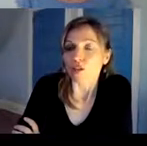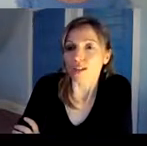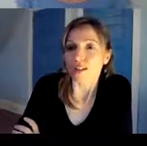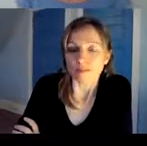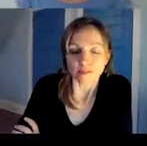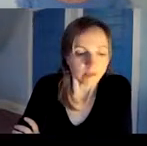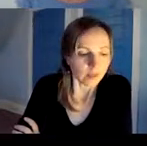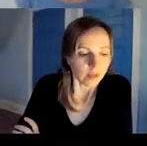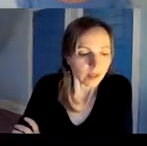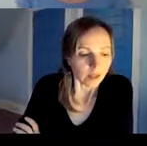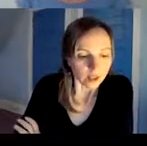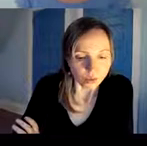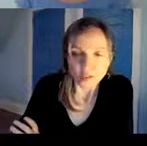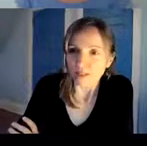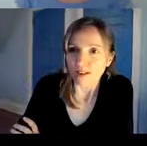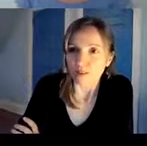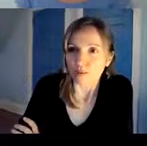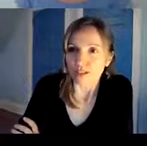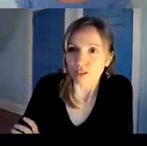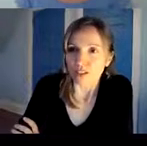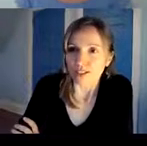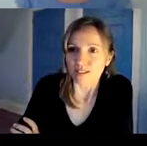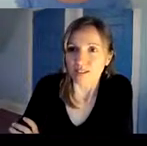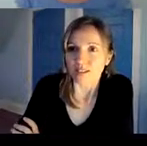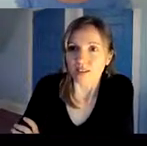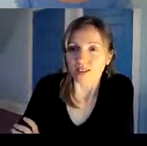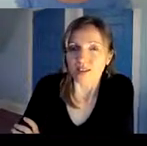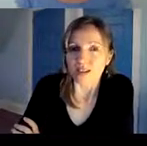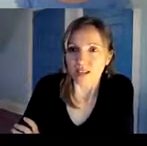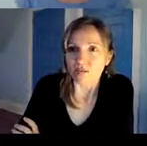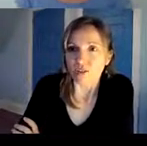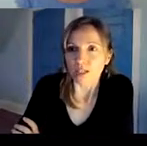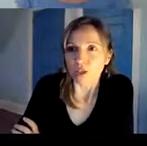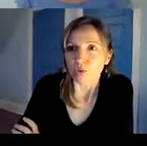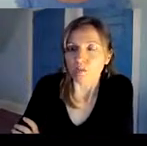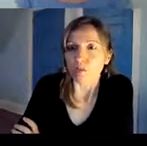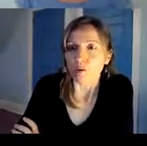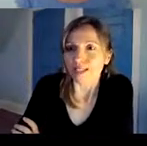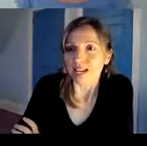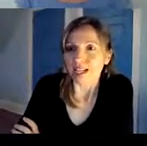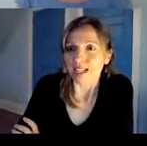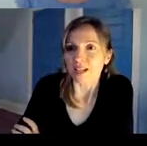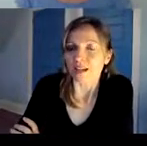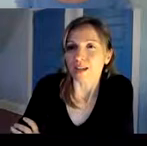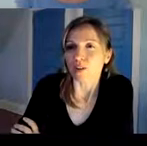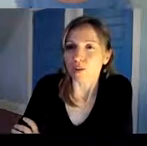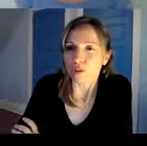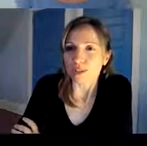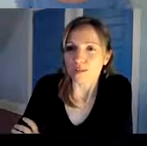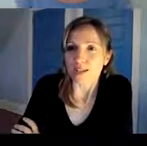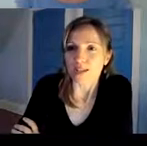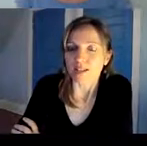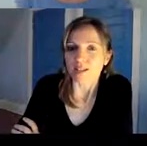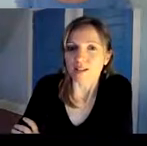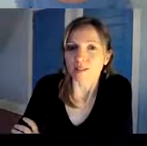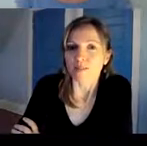go into the trees. And two things he found that were very interesting. The native trees hosted more insects and a greater diversity